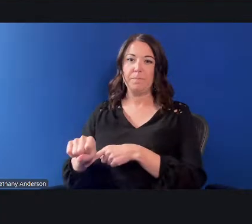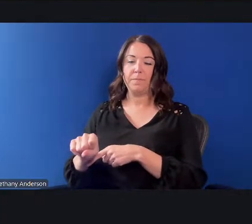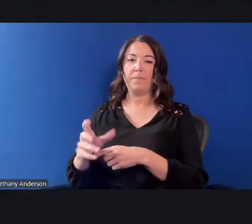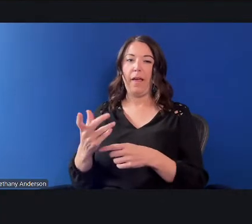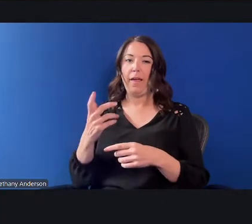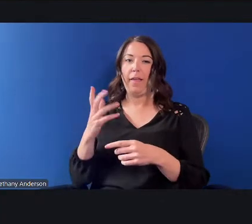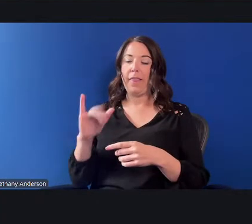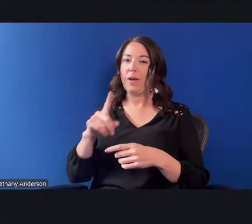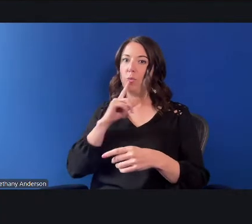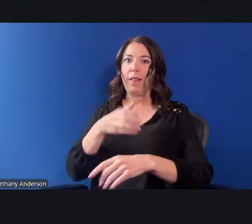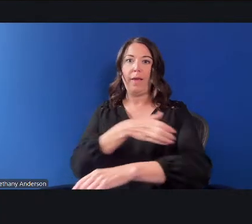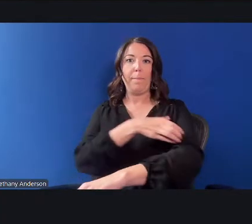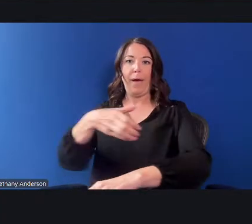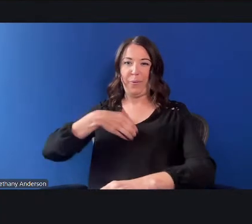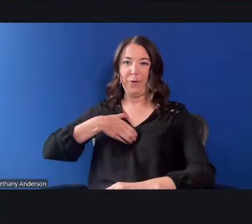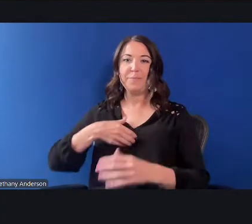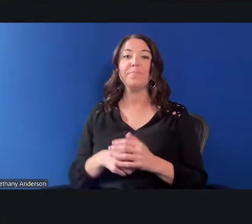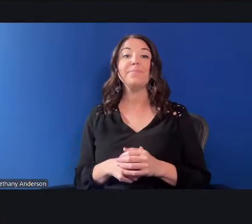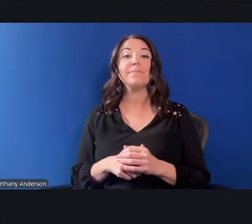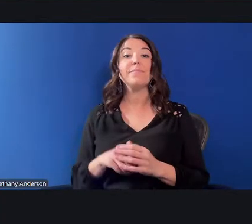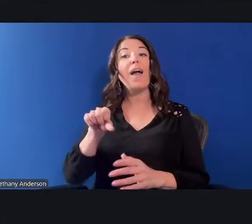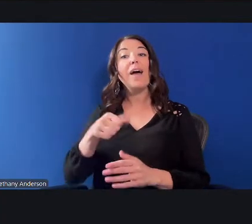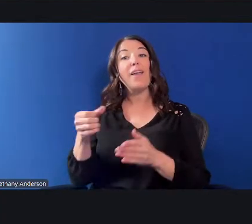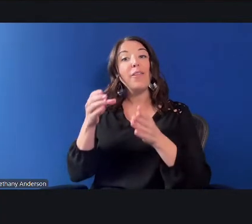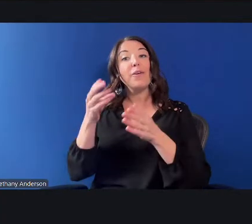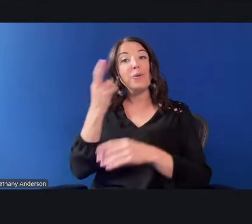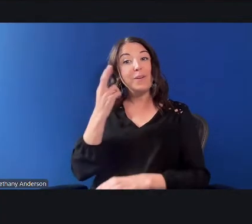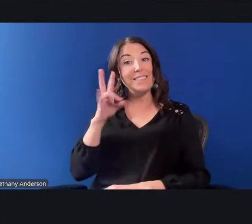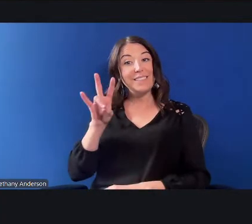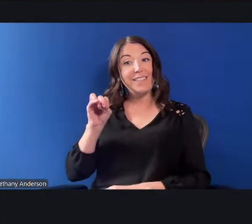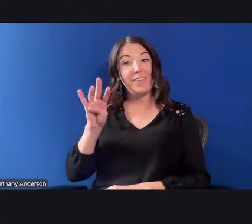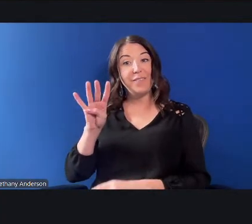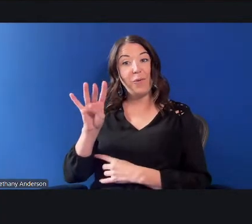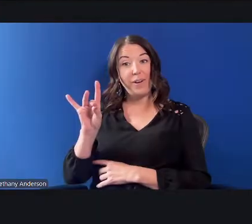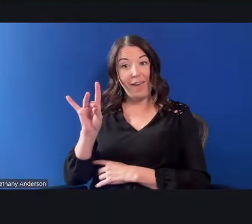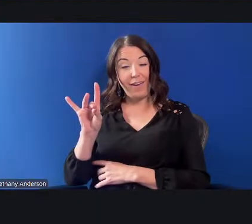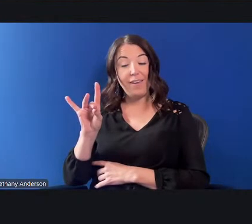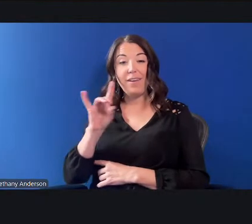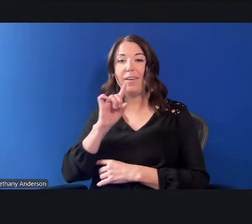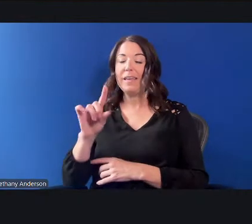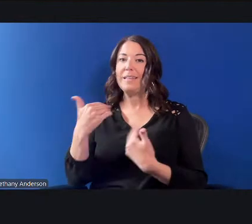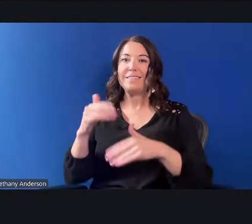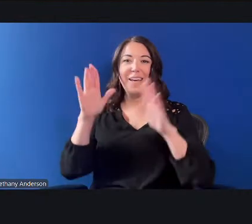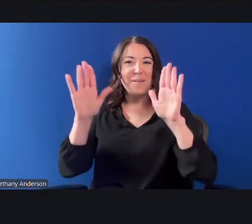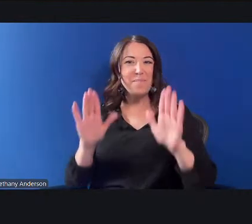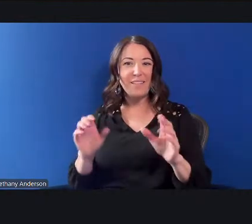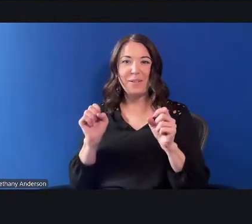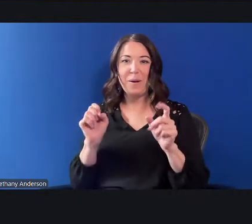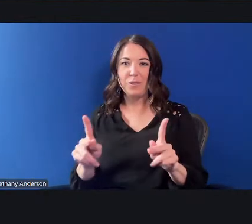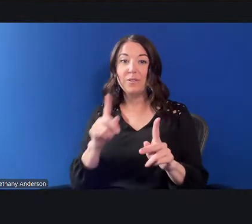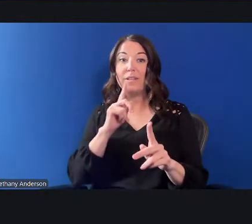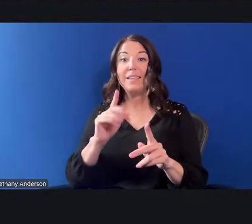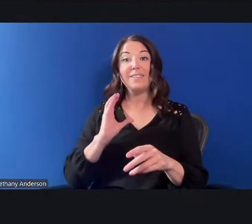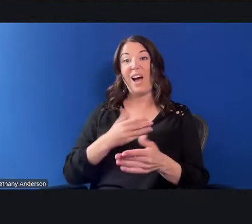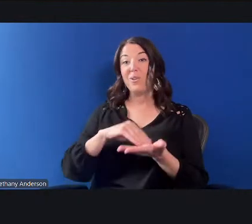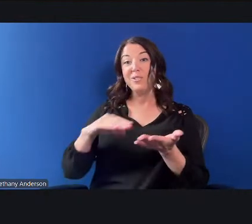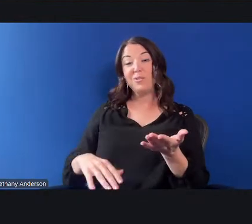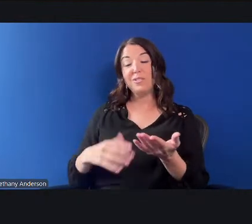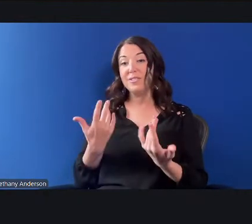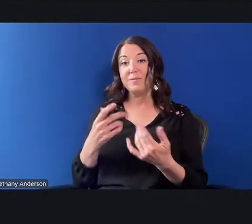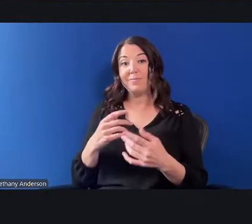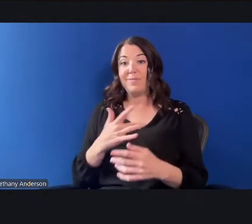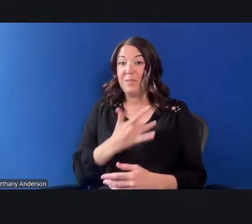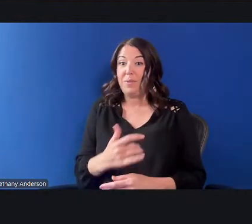other reason I think that 7048 is such an amazing opportunity is our students rarely get the opportunity to